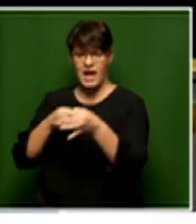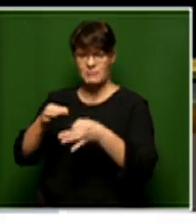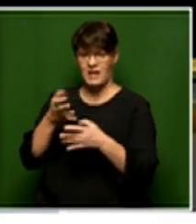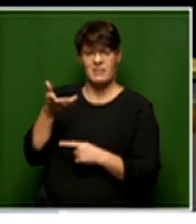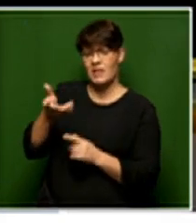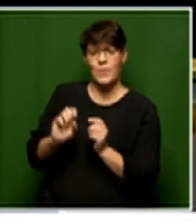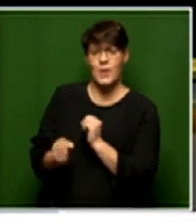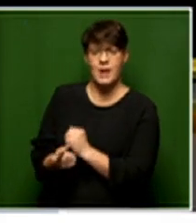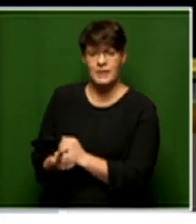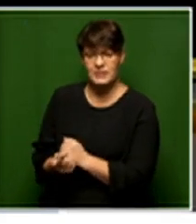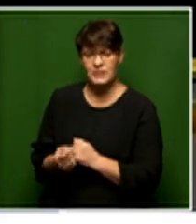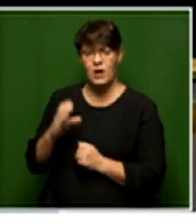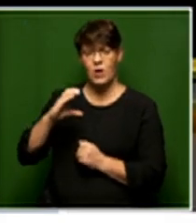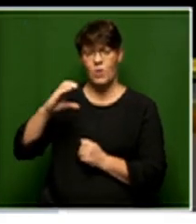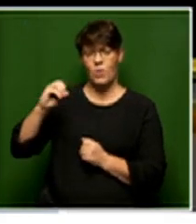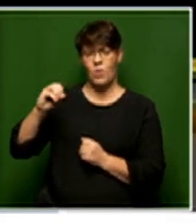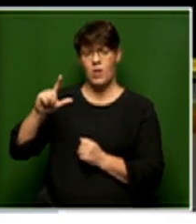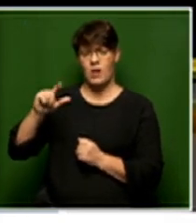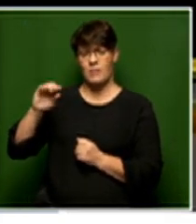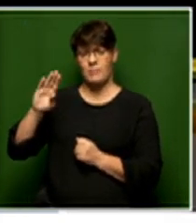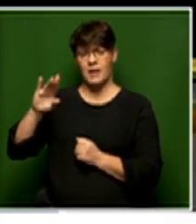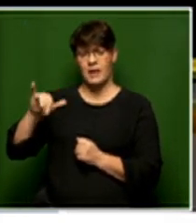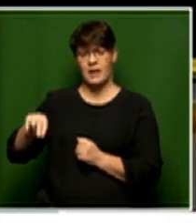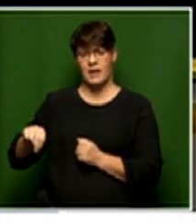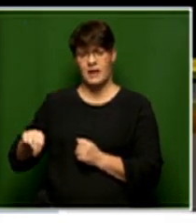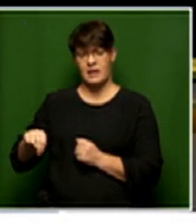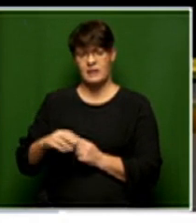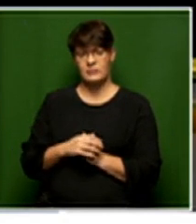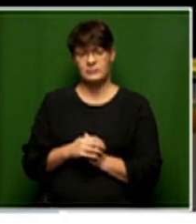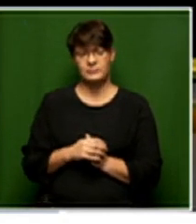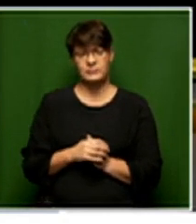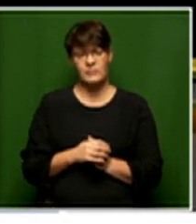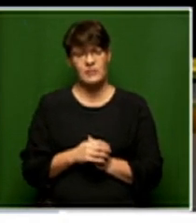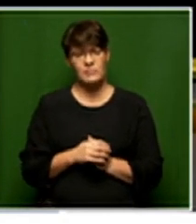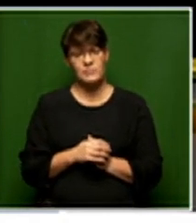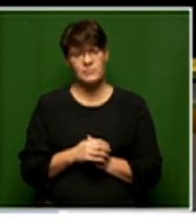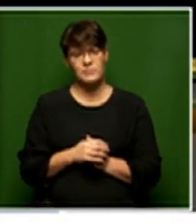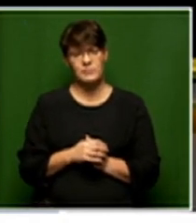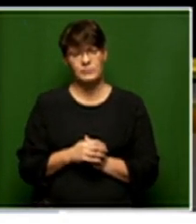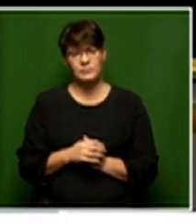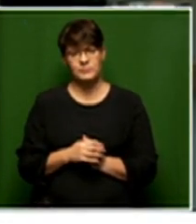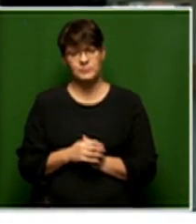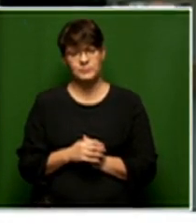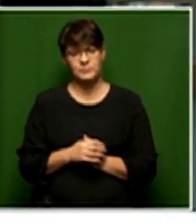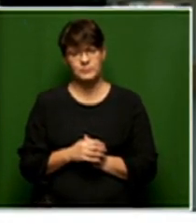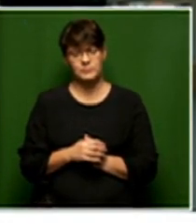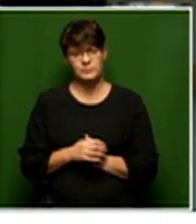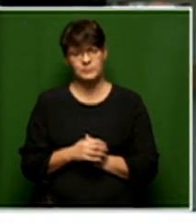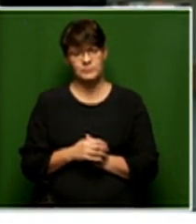in Mitchell's Plain there as well. Corbin, thank you so much for your time. Won't you give us an update from Mitchell's Plain?